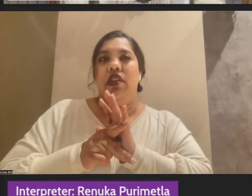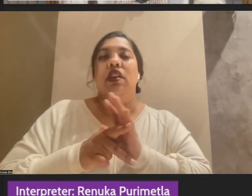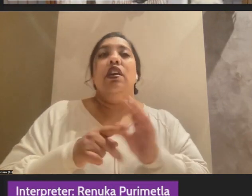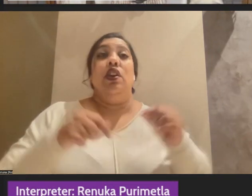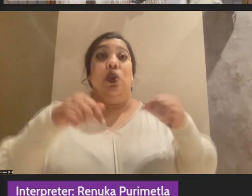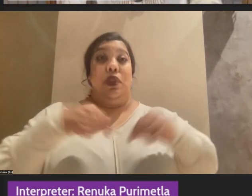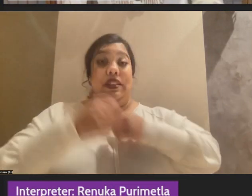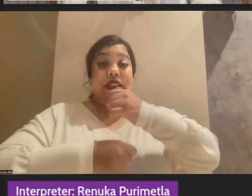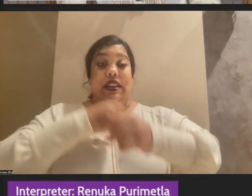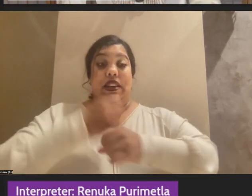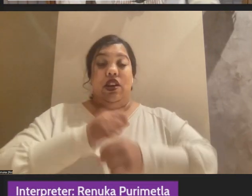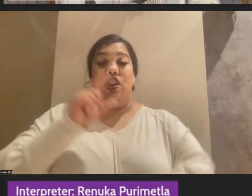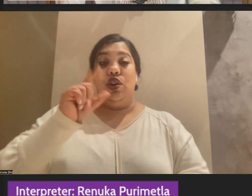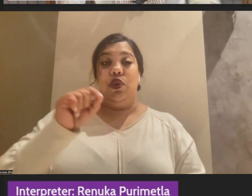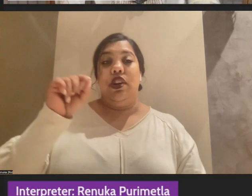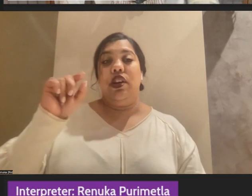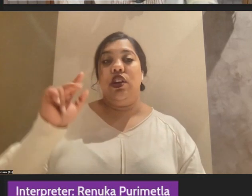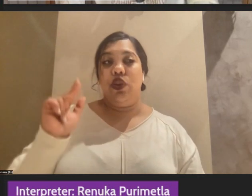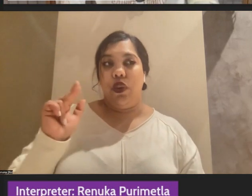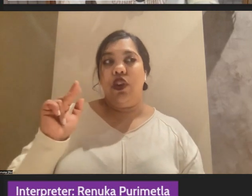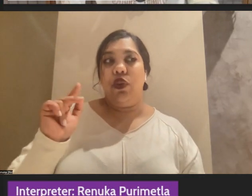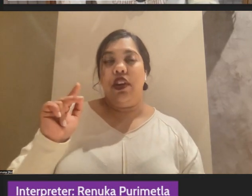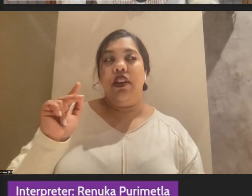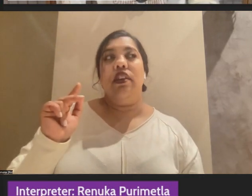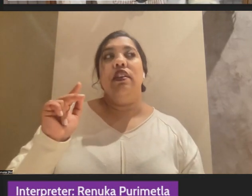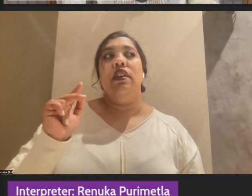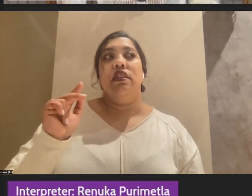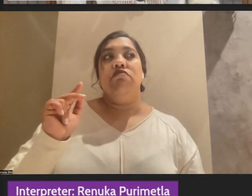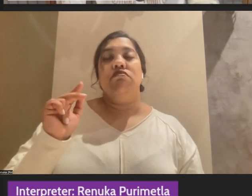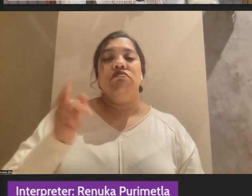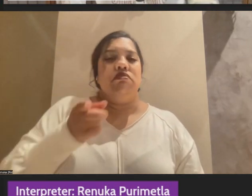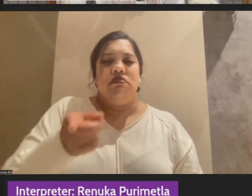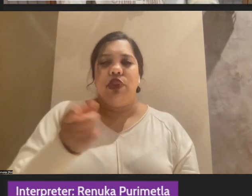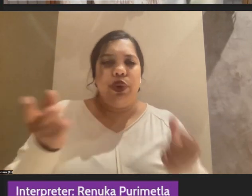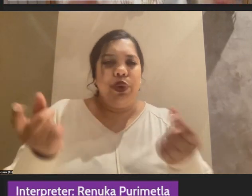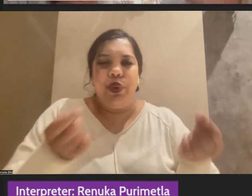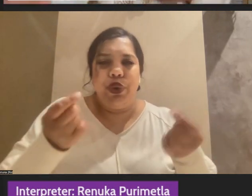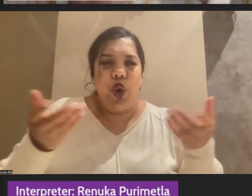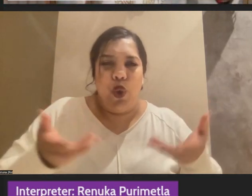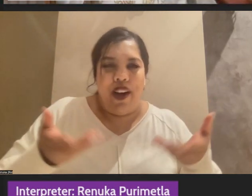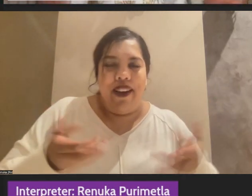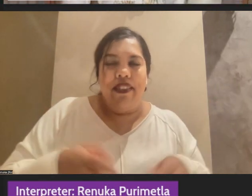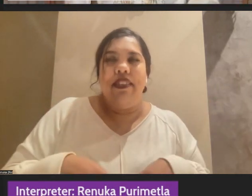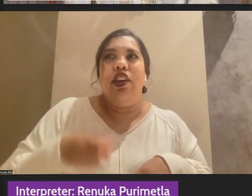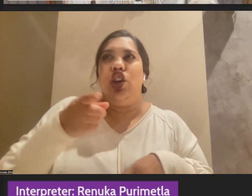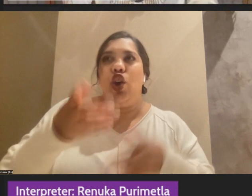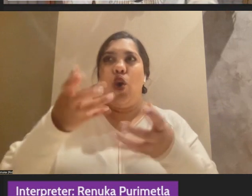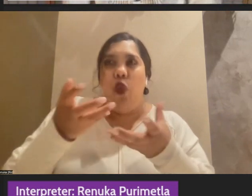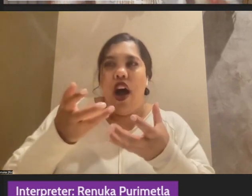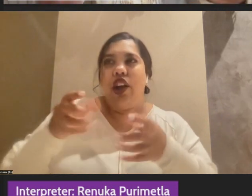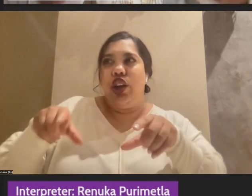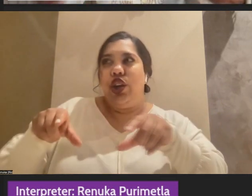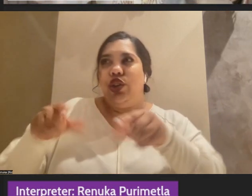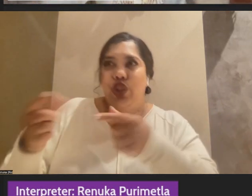2023, what did it bring to you? What did you do? What did you want to do that you didn't do? What all happened?